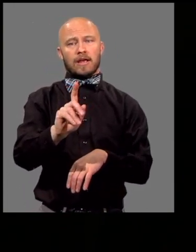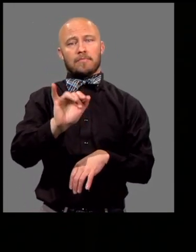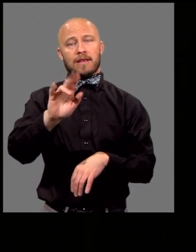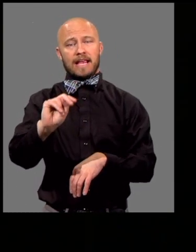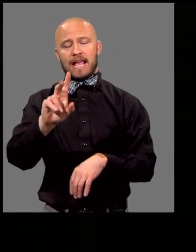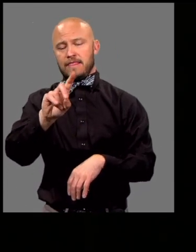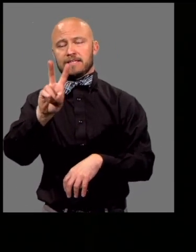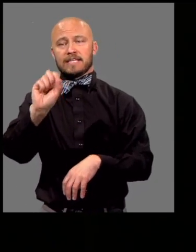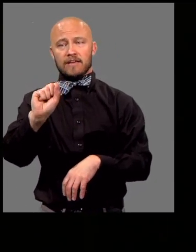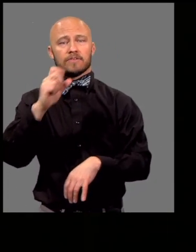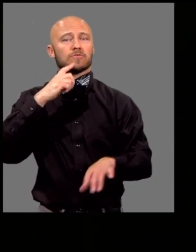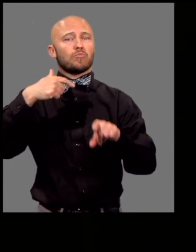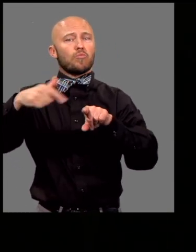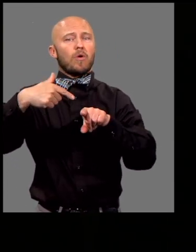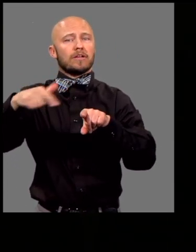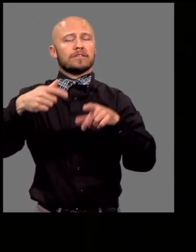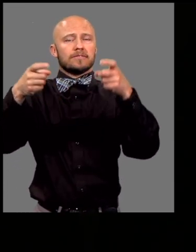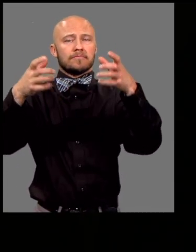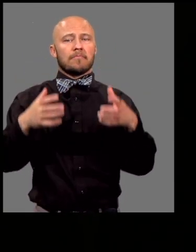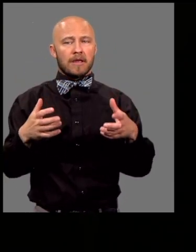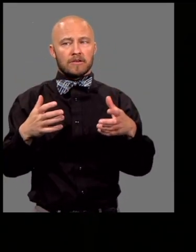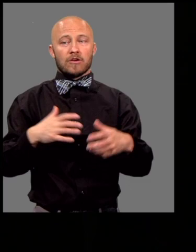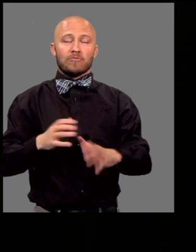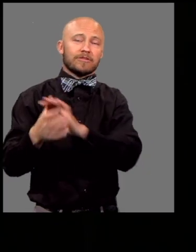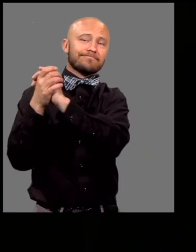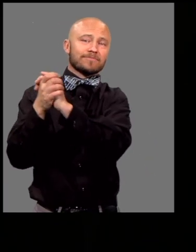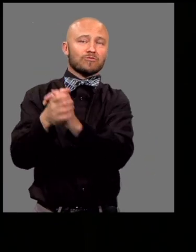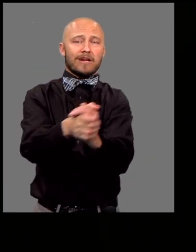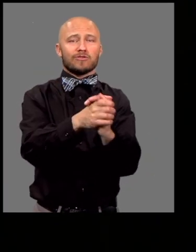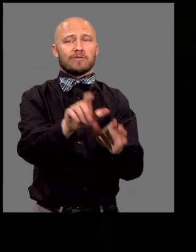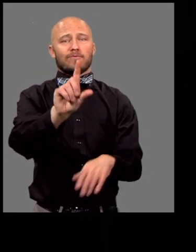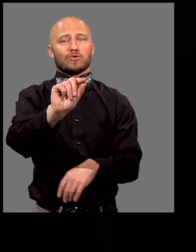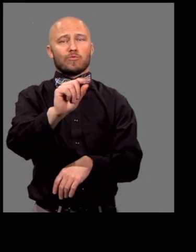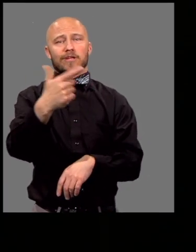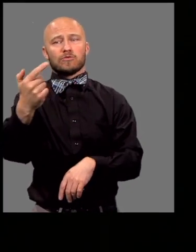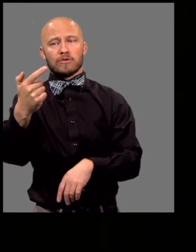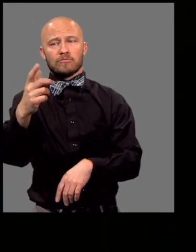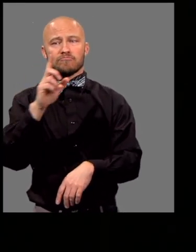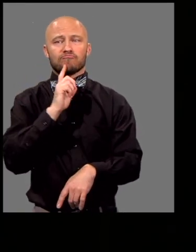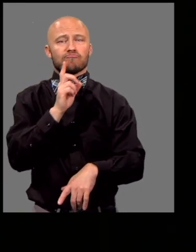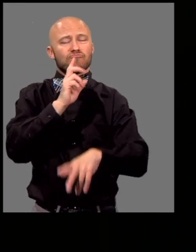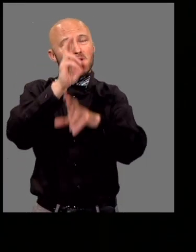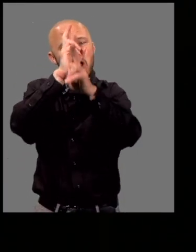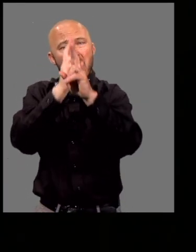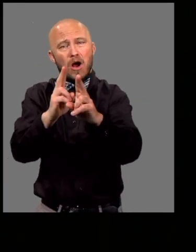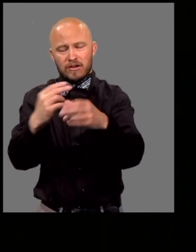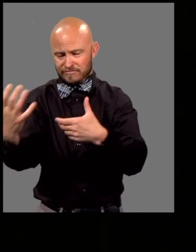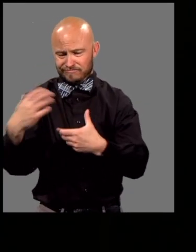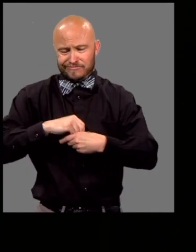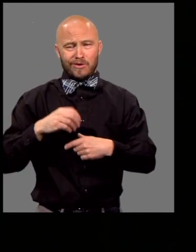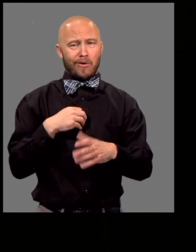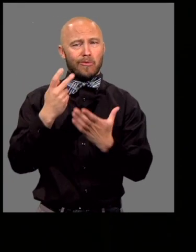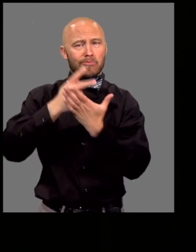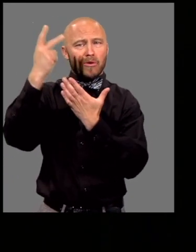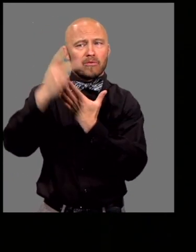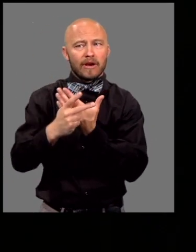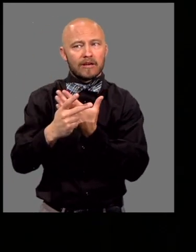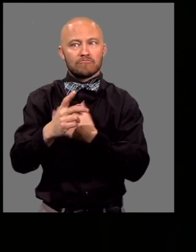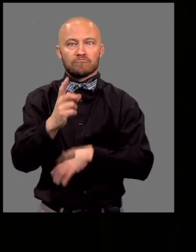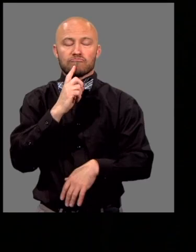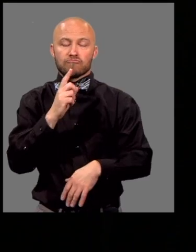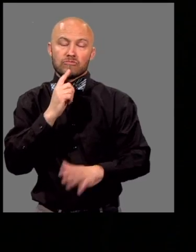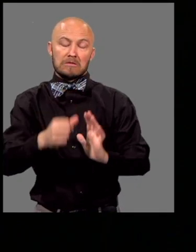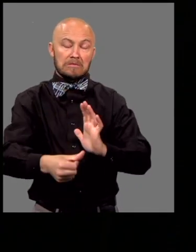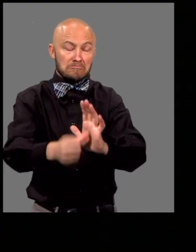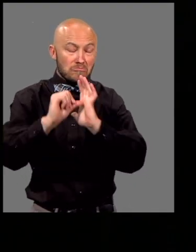the welding department, and I just want to congratulate the class of 2021. It's been an honor having you all in the welding program. We have